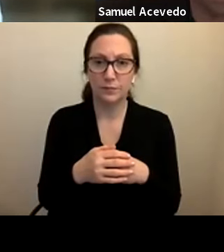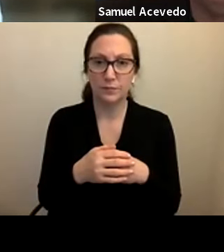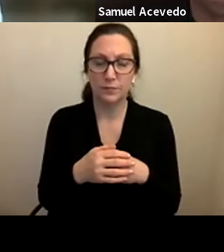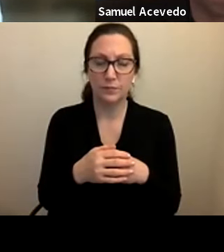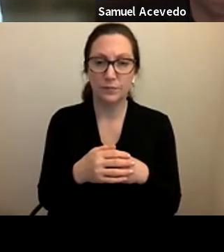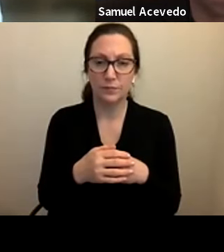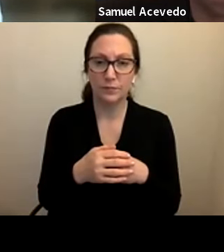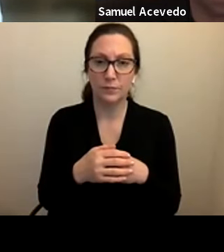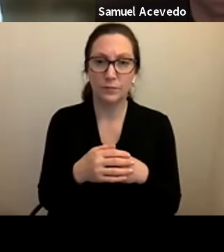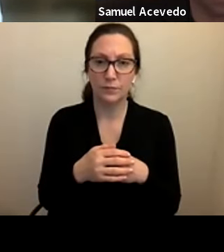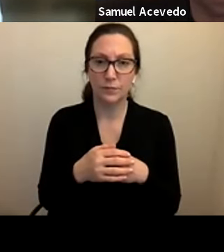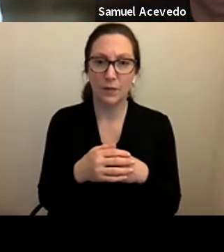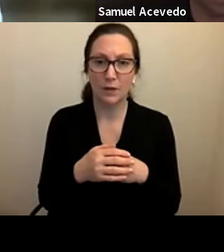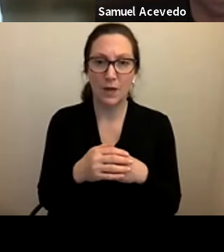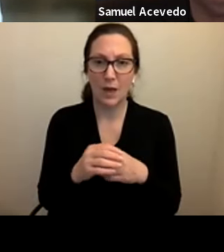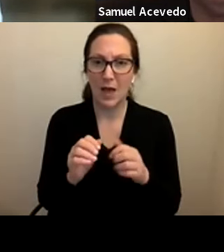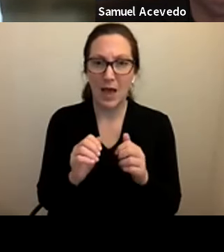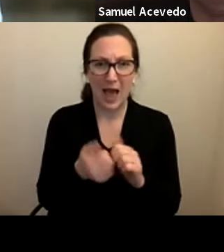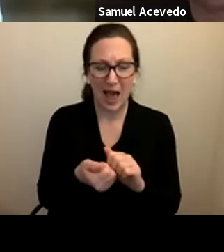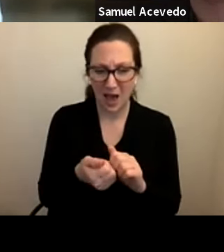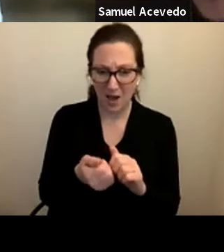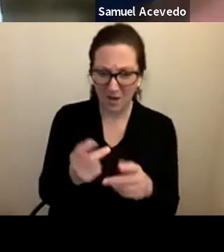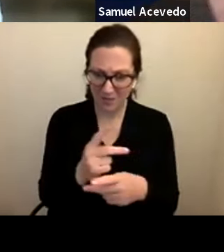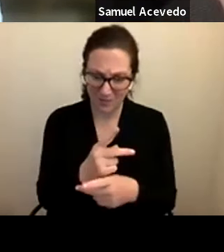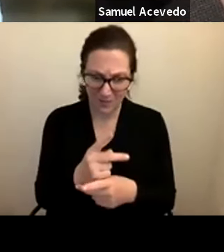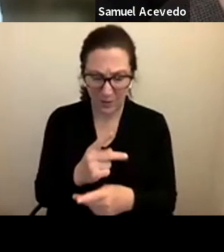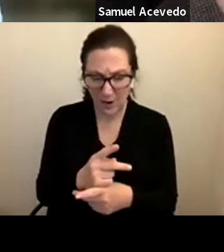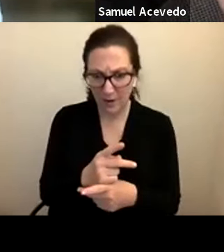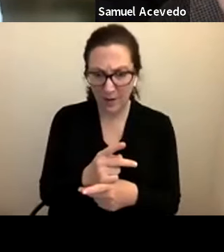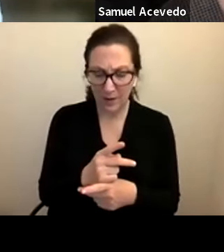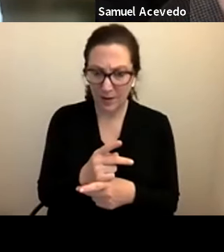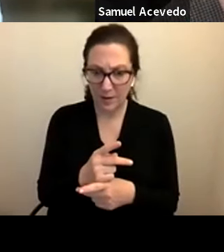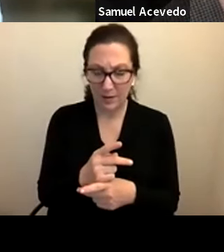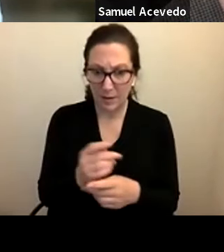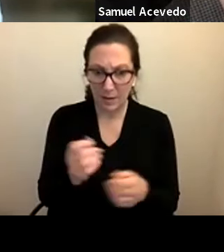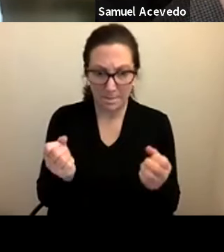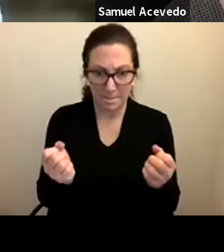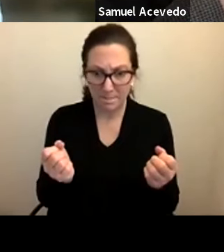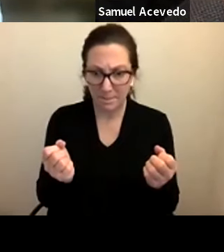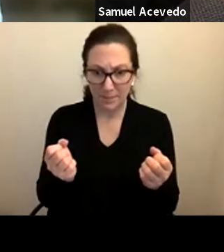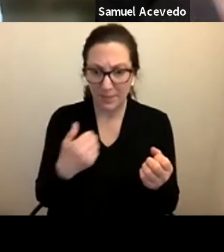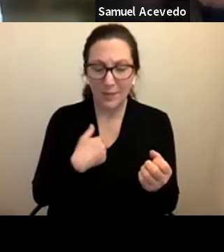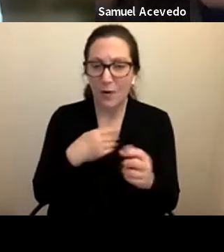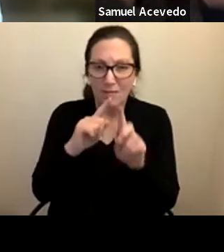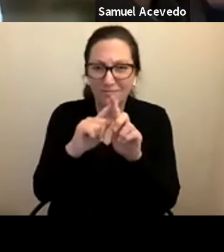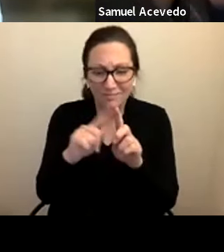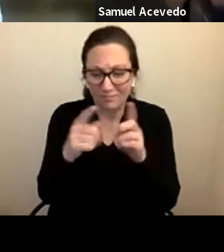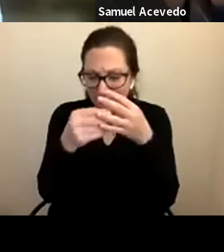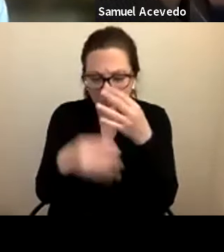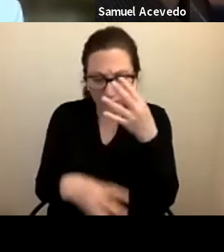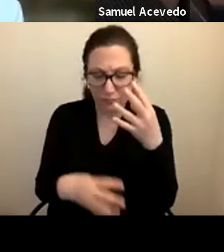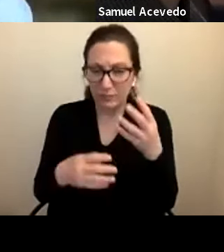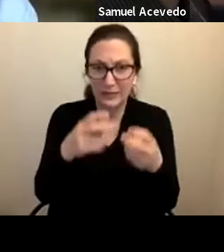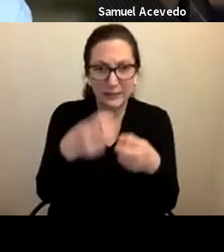compensate for all of the difficulties that you can imagine exist, not only